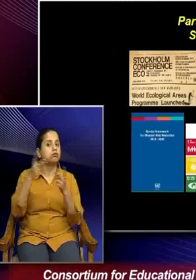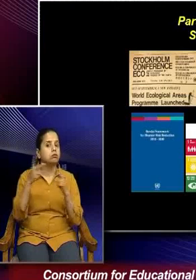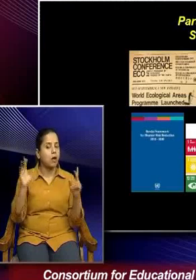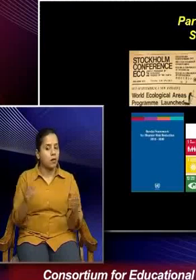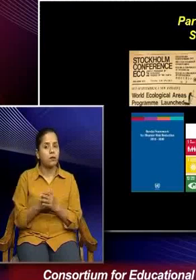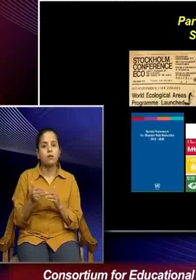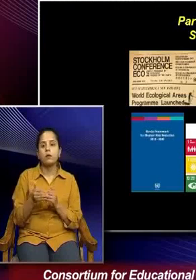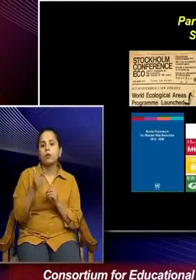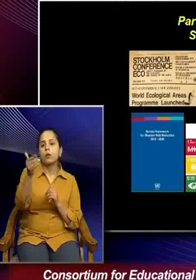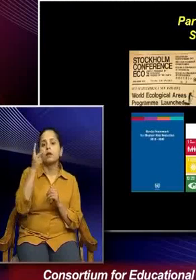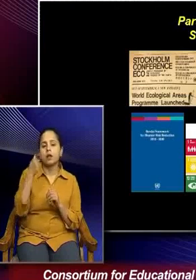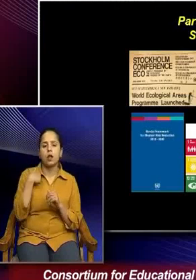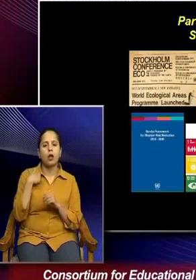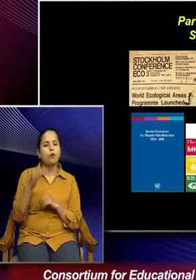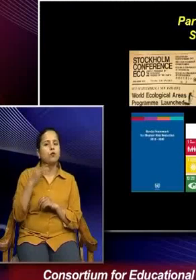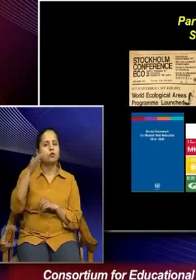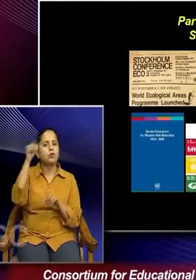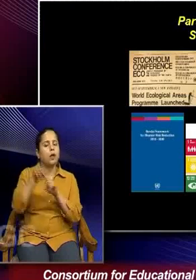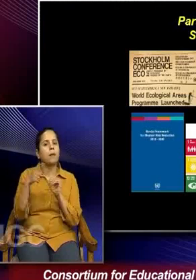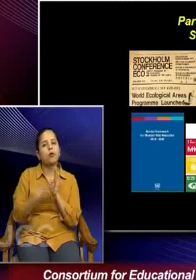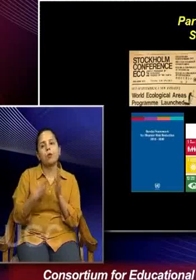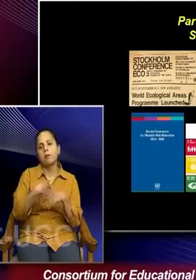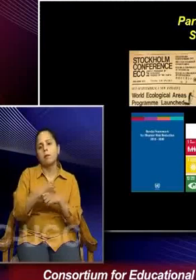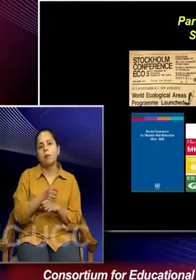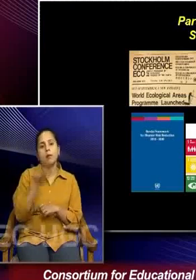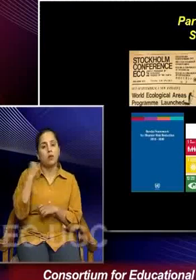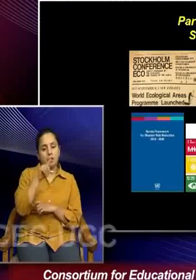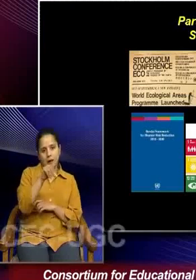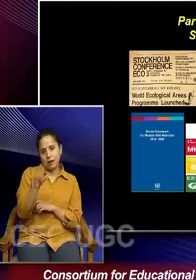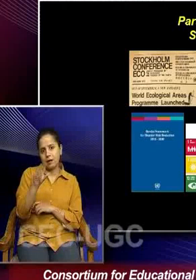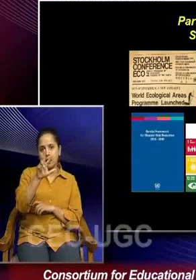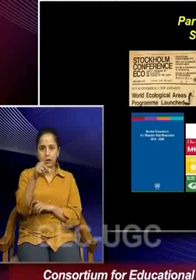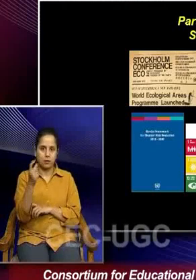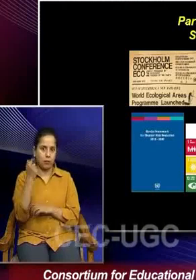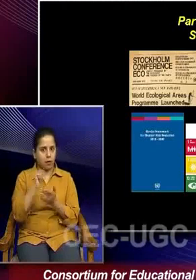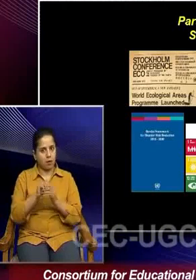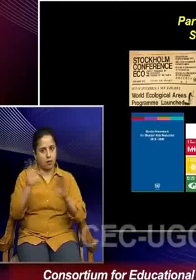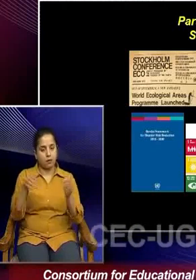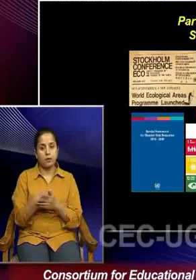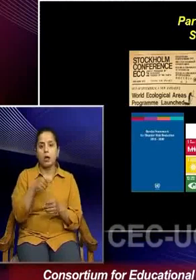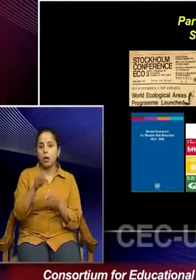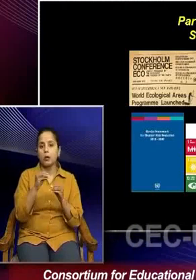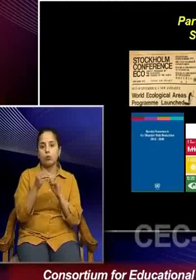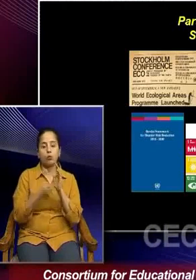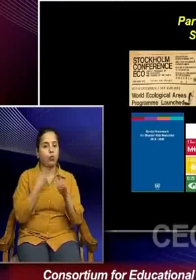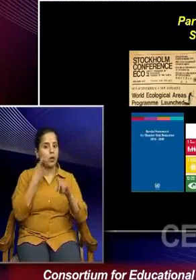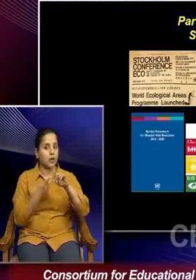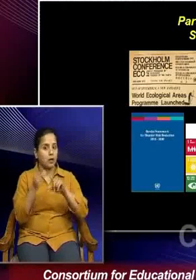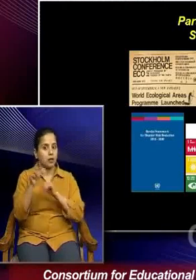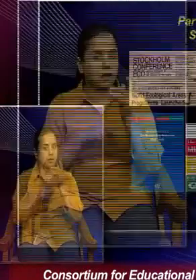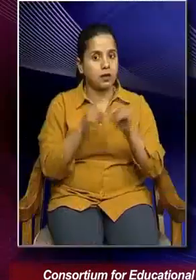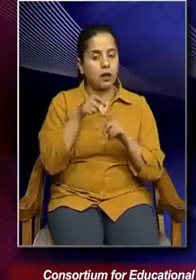leading way to our Common Future report, which was published in the year 1987, also known as the Brundtland Commission, that gave